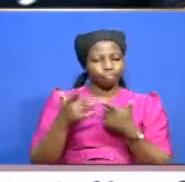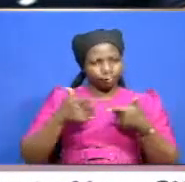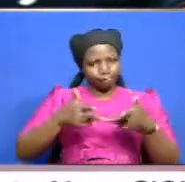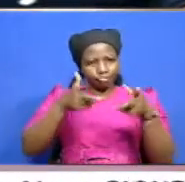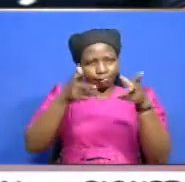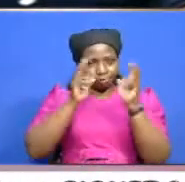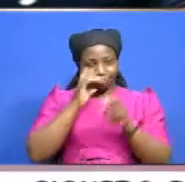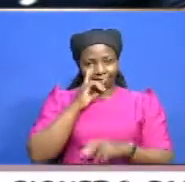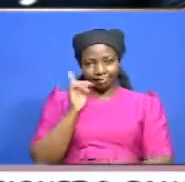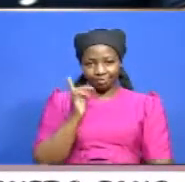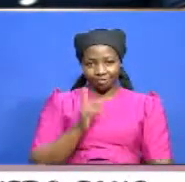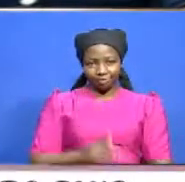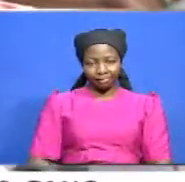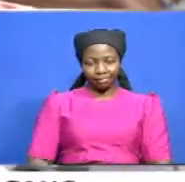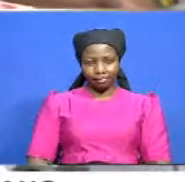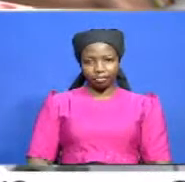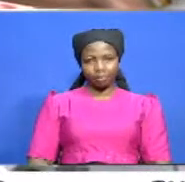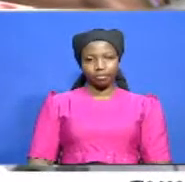in.